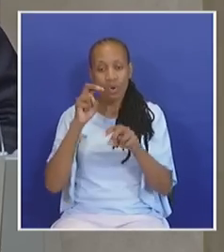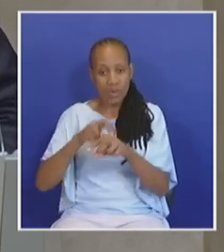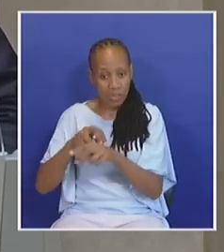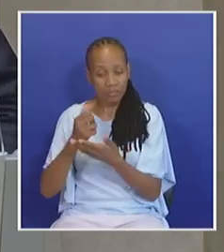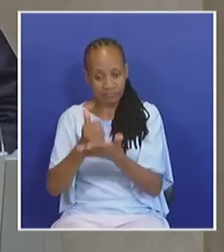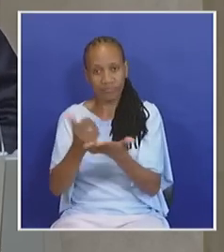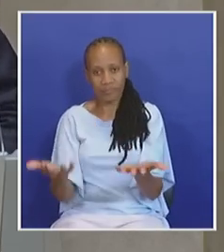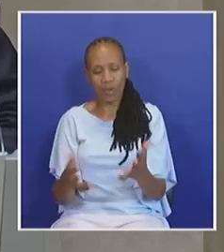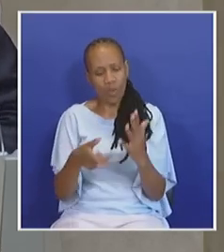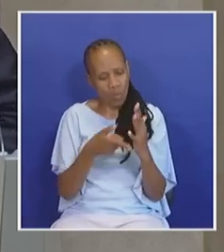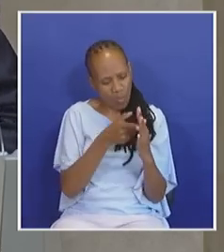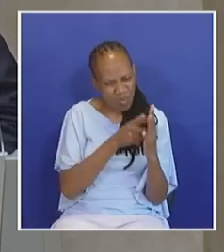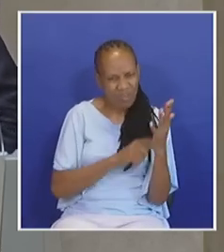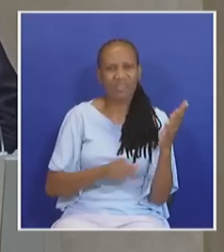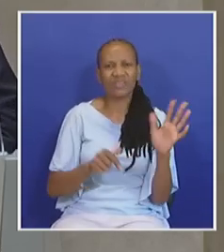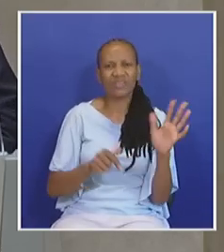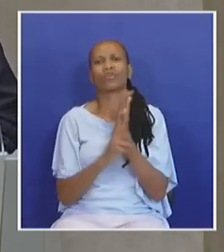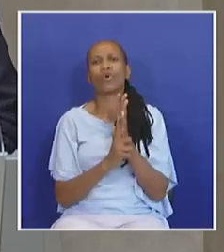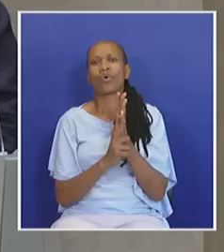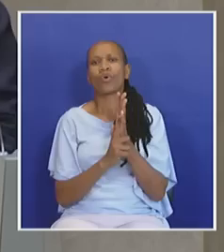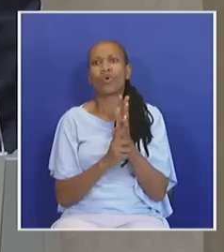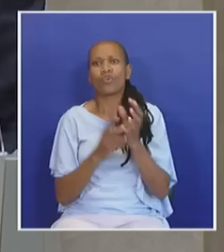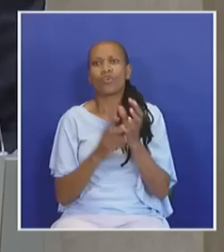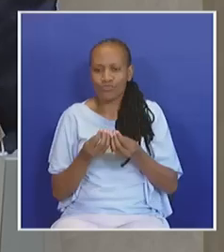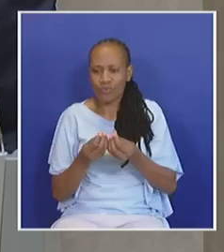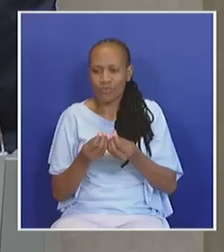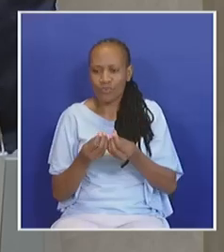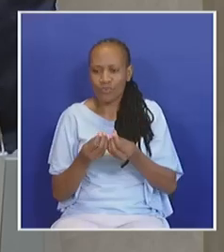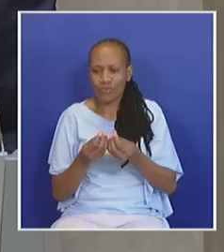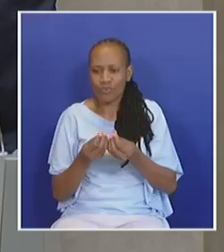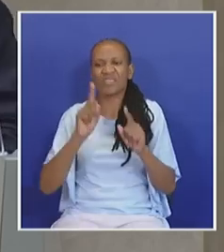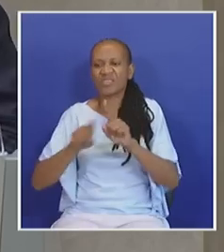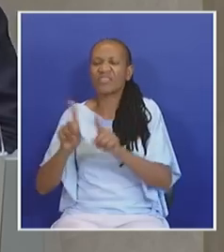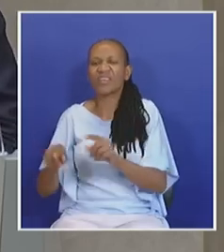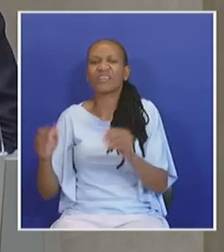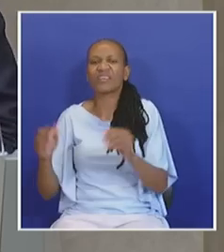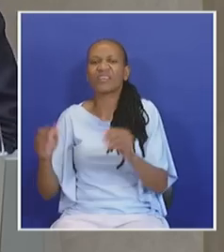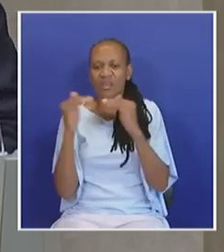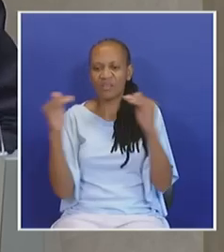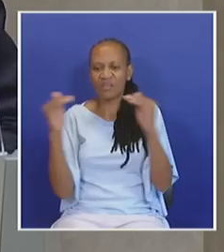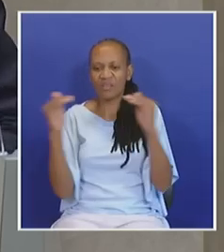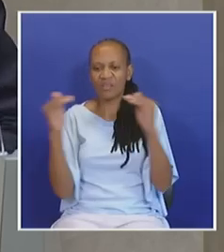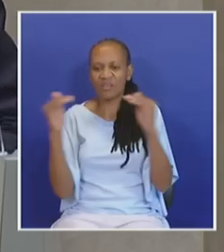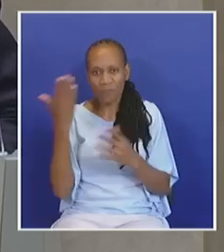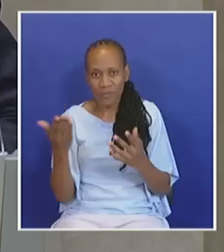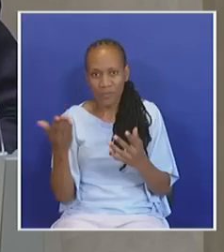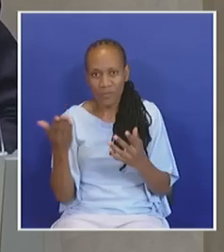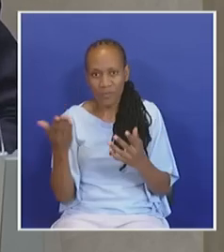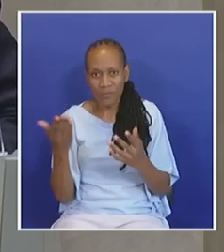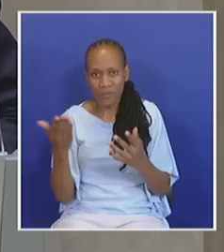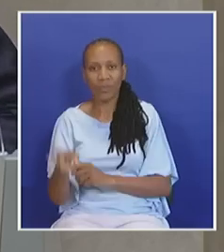These laws address systematic inequalities and unfair discrimination that manifested in